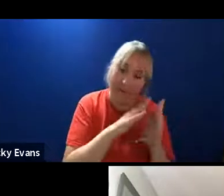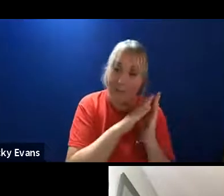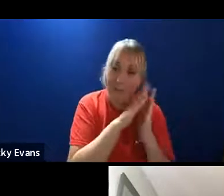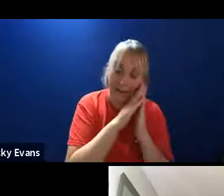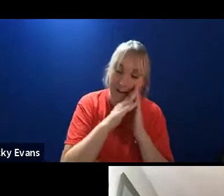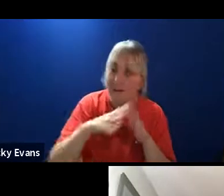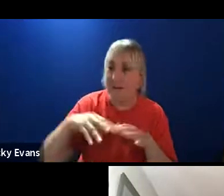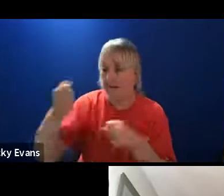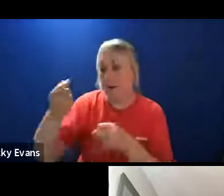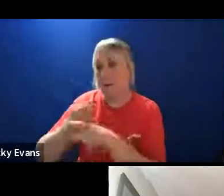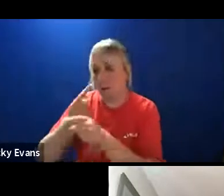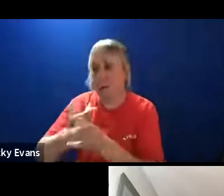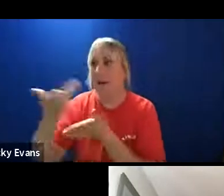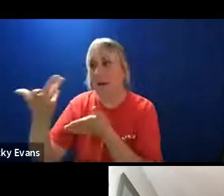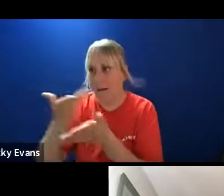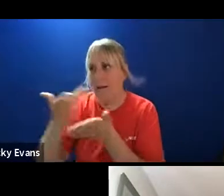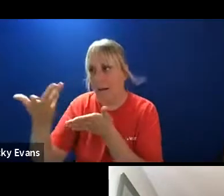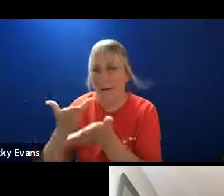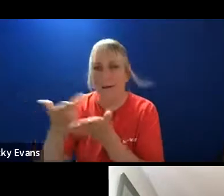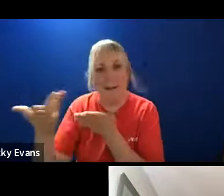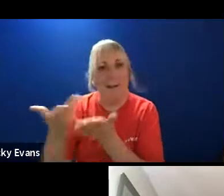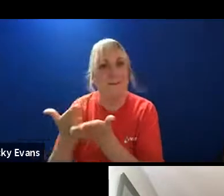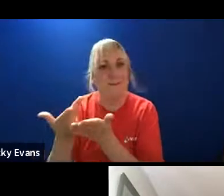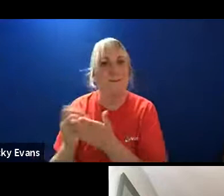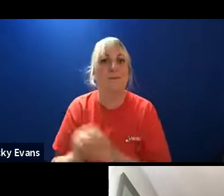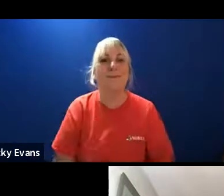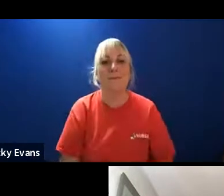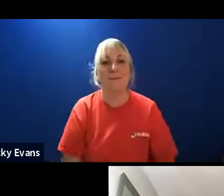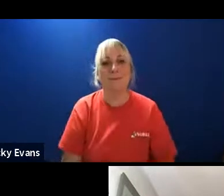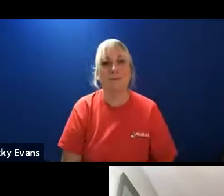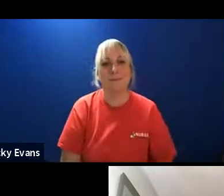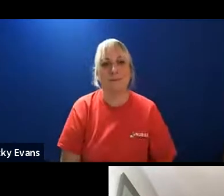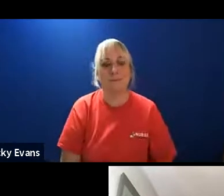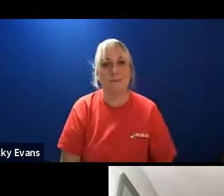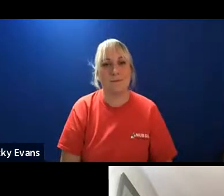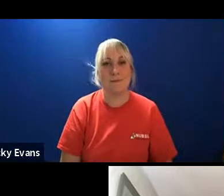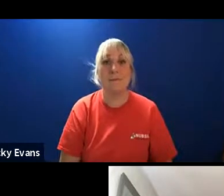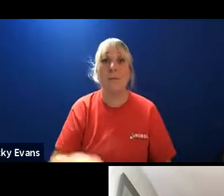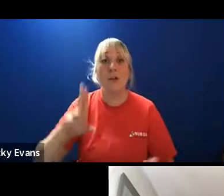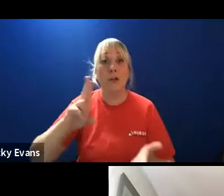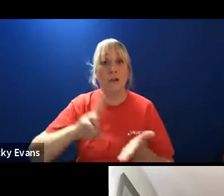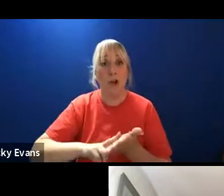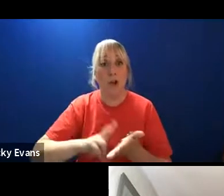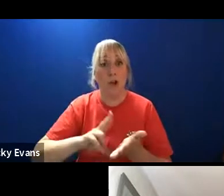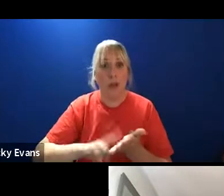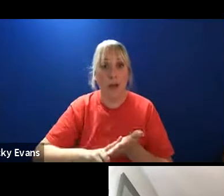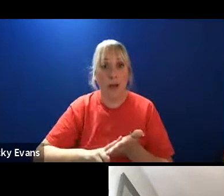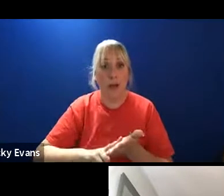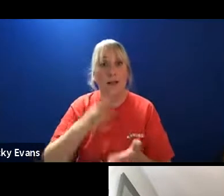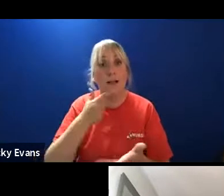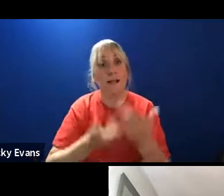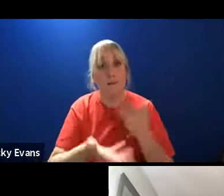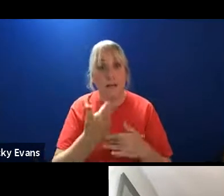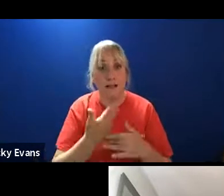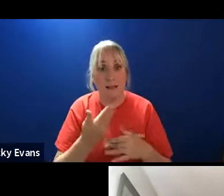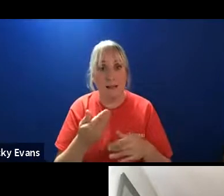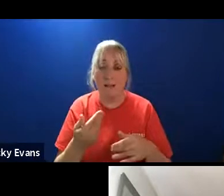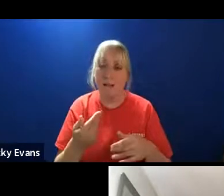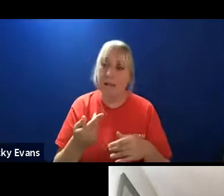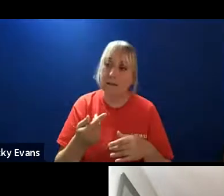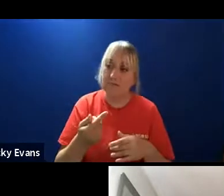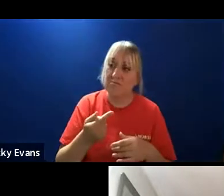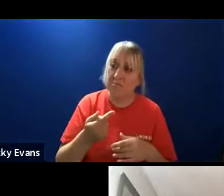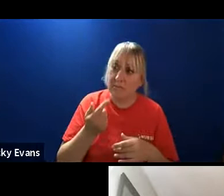up a conversation. But notwithstanding that, what Niurka said and is confirmed by my conversations with